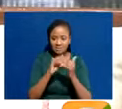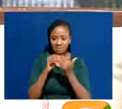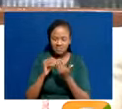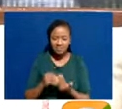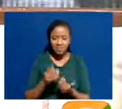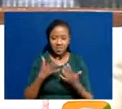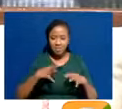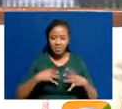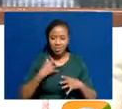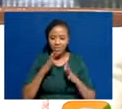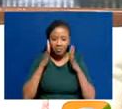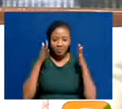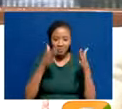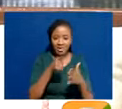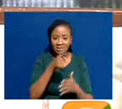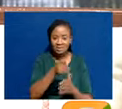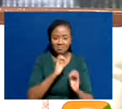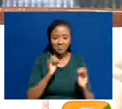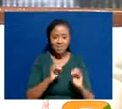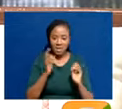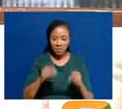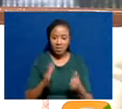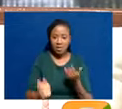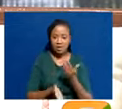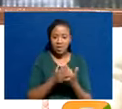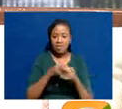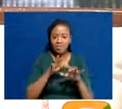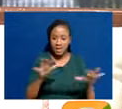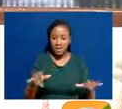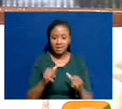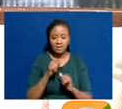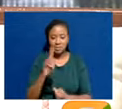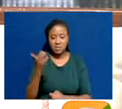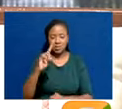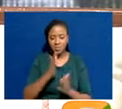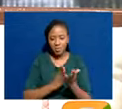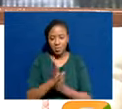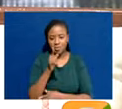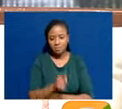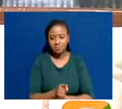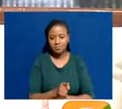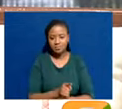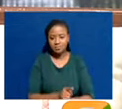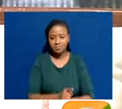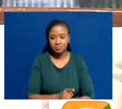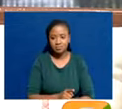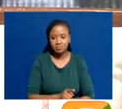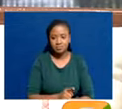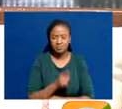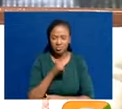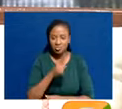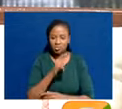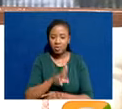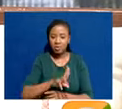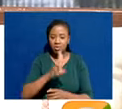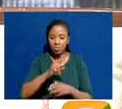looks at. And we can sell that as Nairobi. We have immense, you know better than I do. We have immense talent, Absolutely. And so Uhuru Park was a venue for